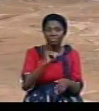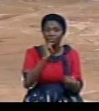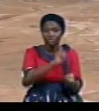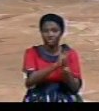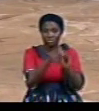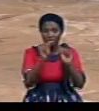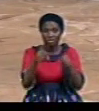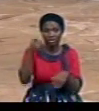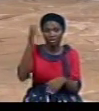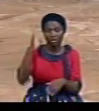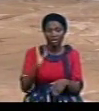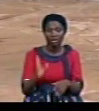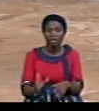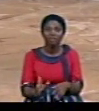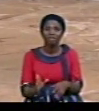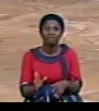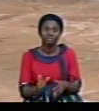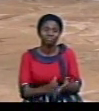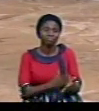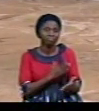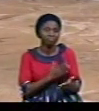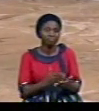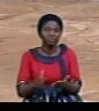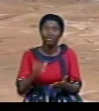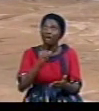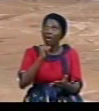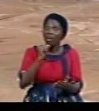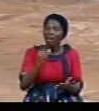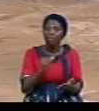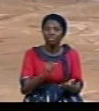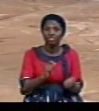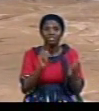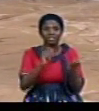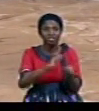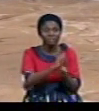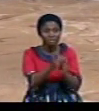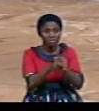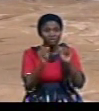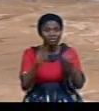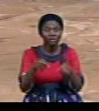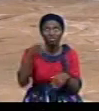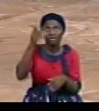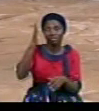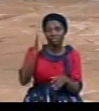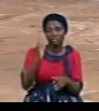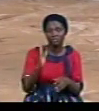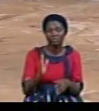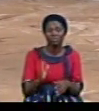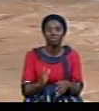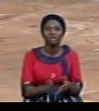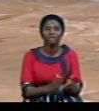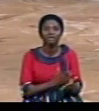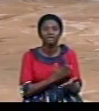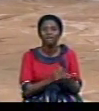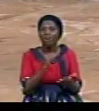unchangeable God the Lord unchangeable God changeable God